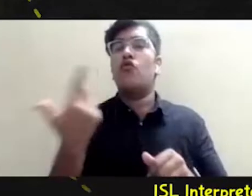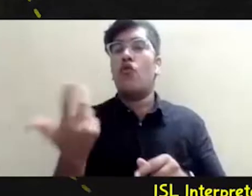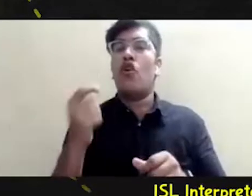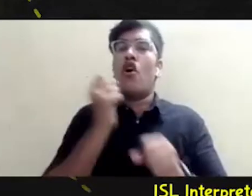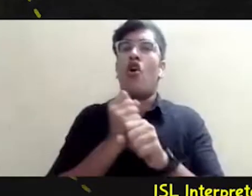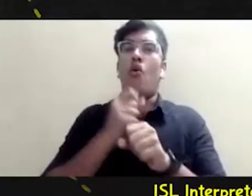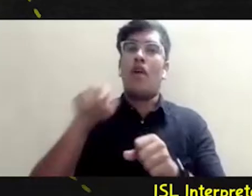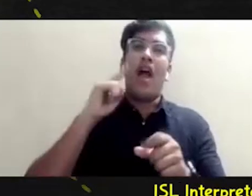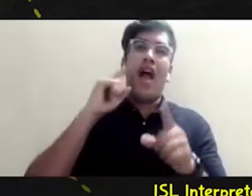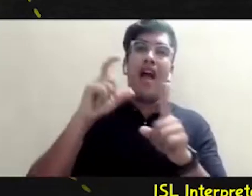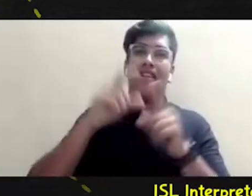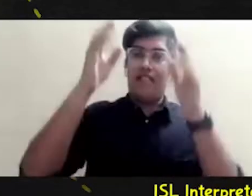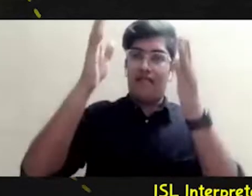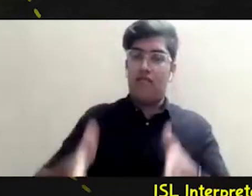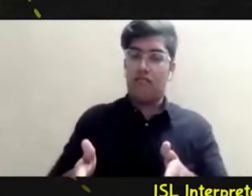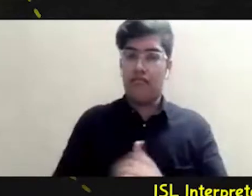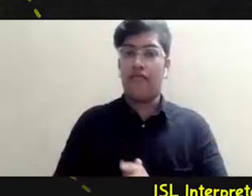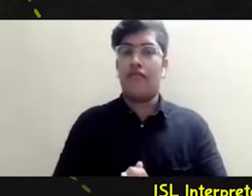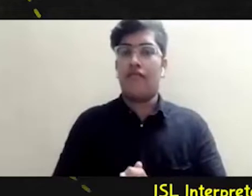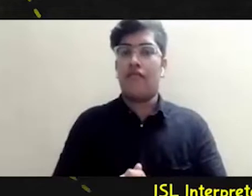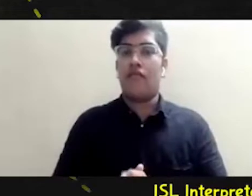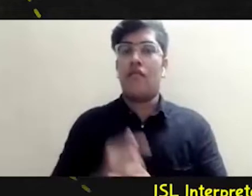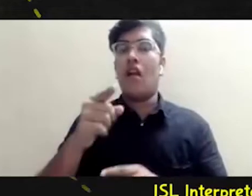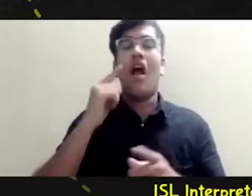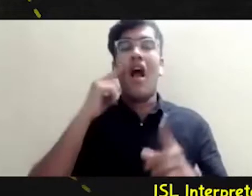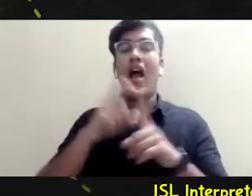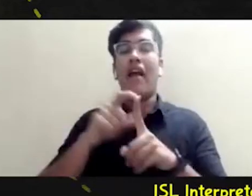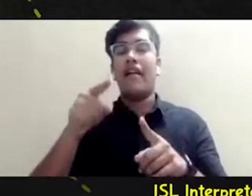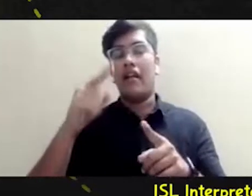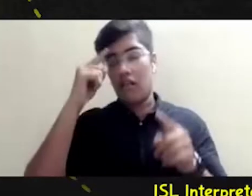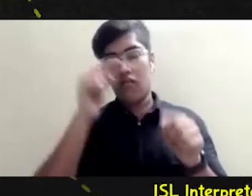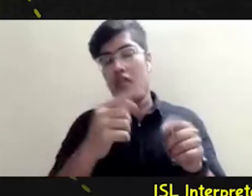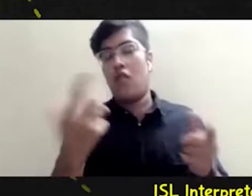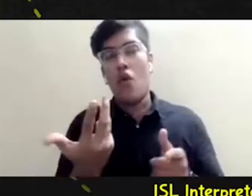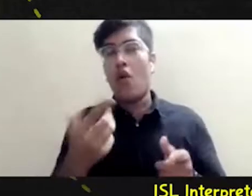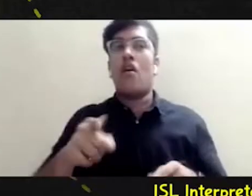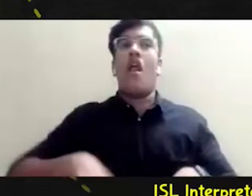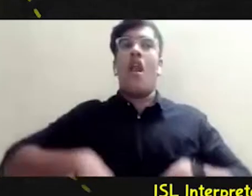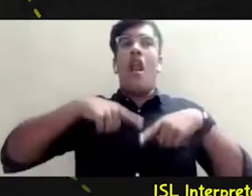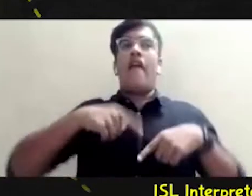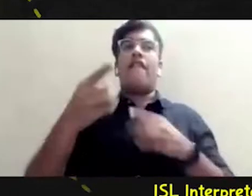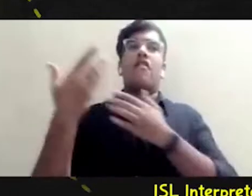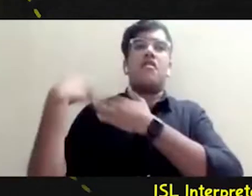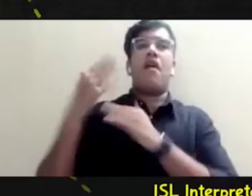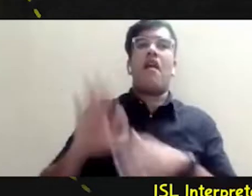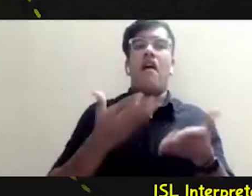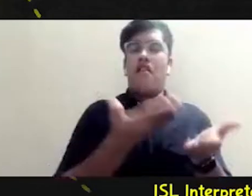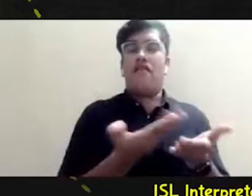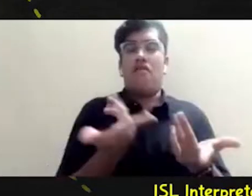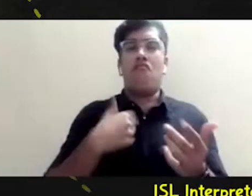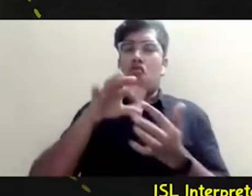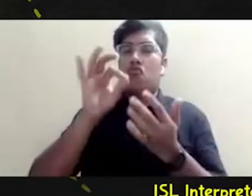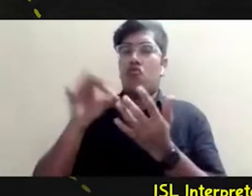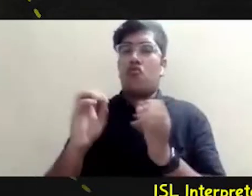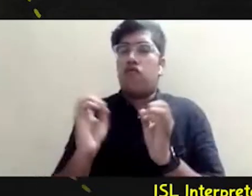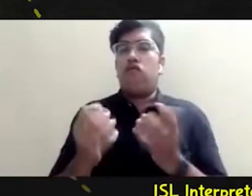ID. So I will give it because my life is dependent on this welfare. I don't really have a choice. So if I hand this data over, let's